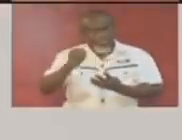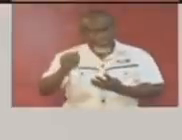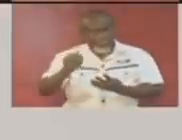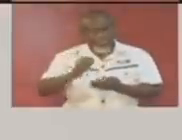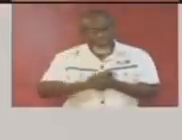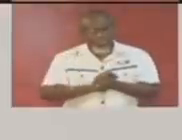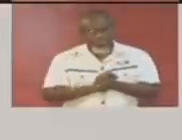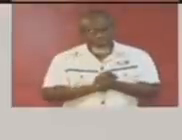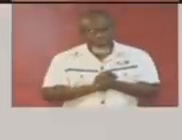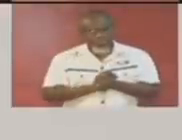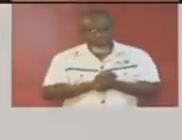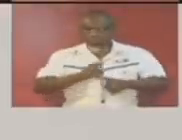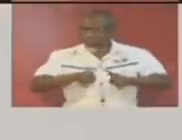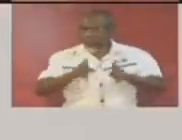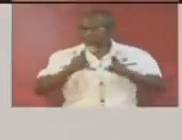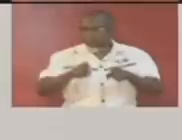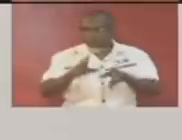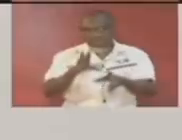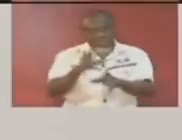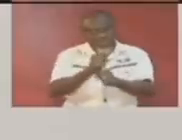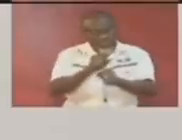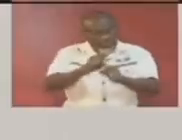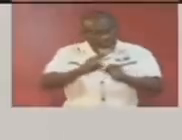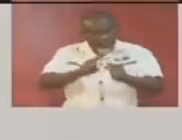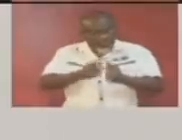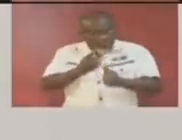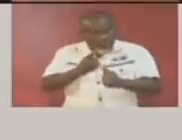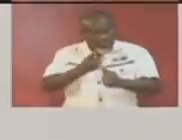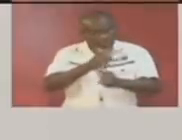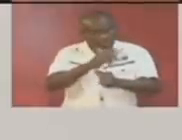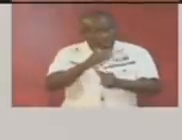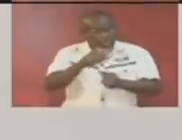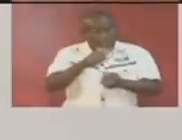approval by WHO, one. So as you know, the only